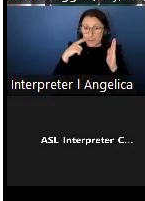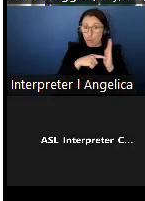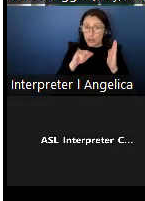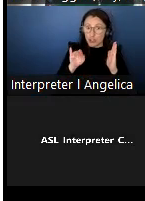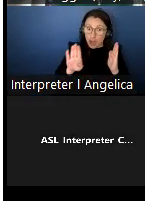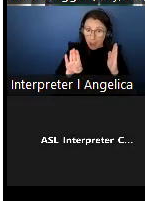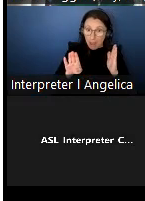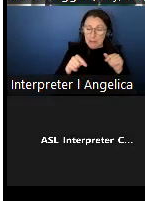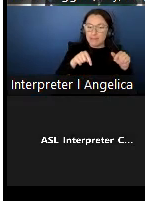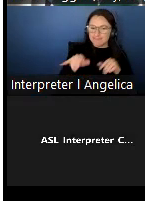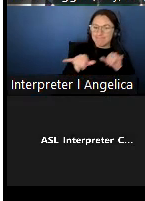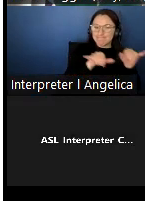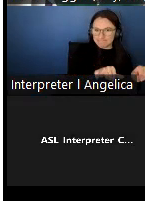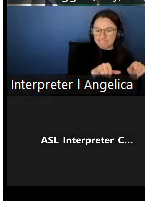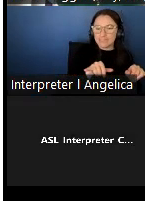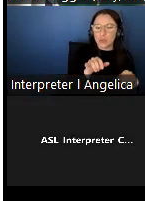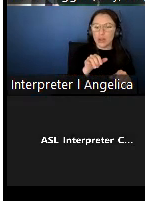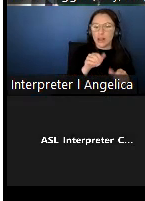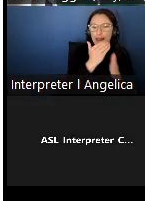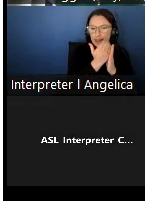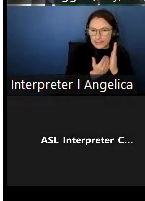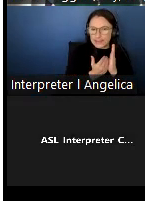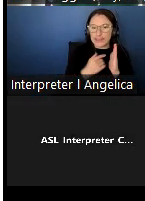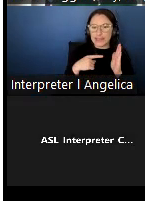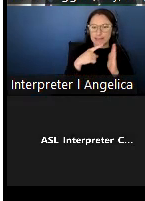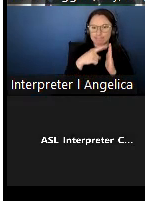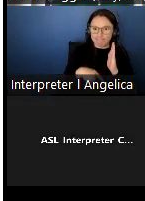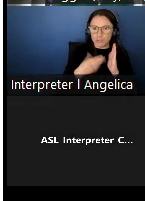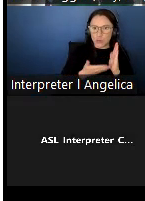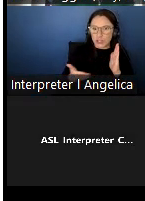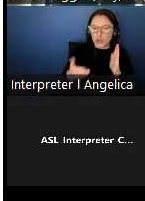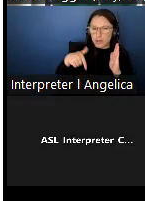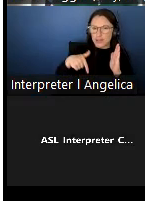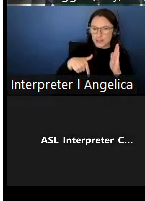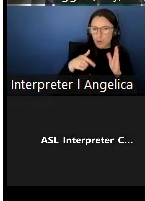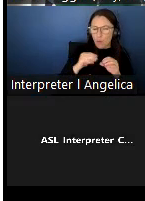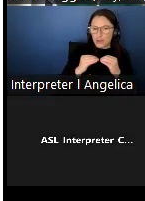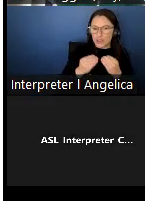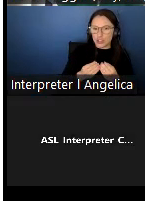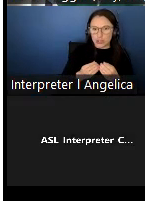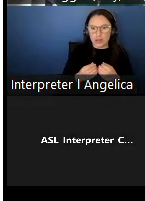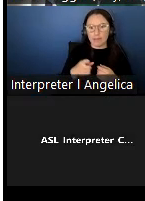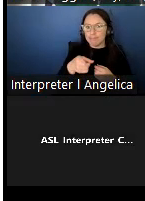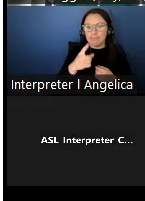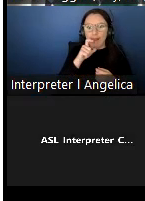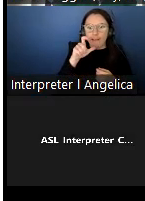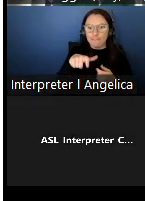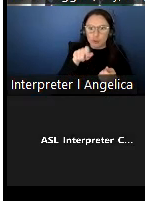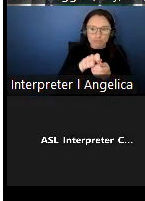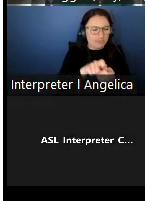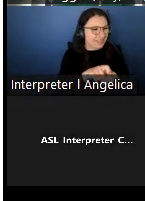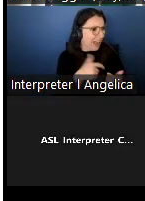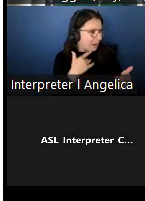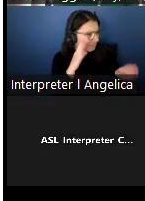organization can lower some of those barriers. Someone doesn't have to say, I'm worried about winter coats for my kids. You've already